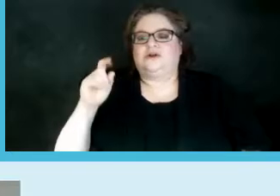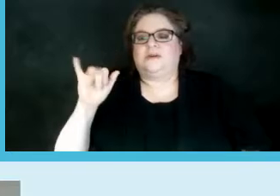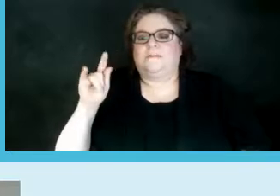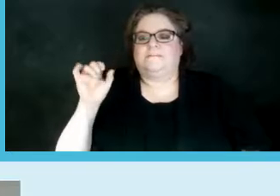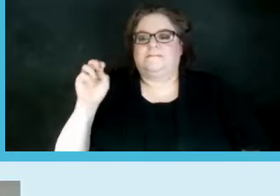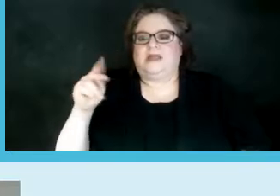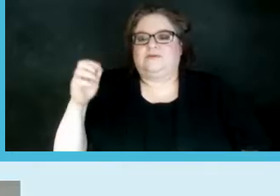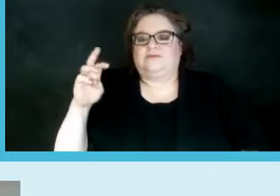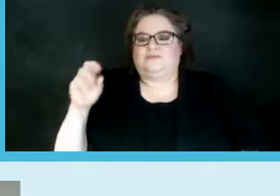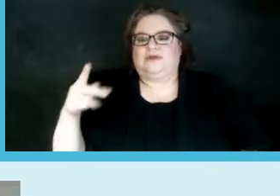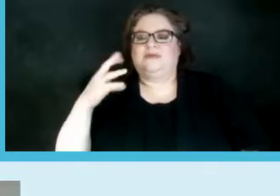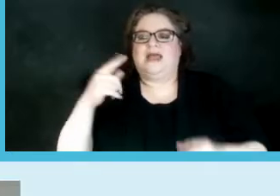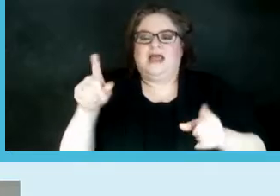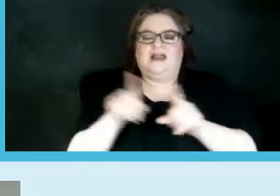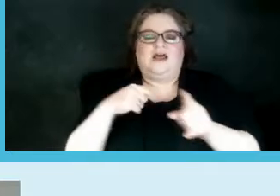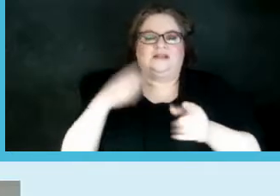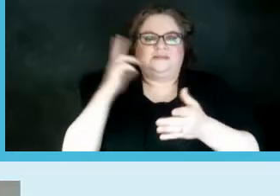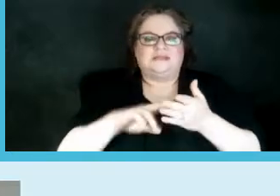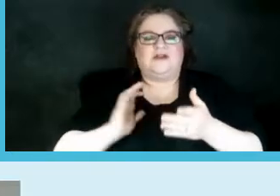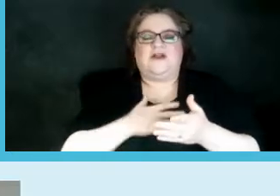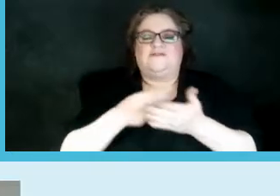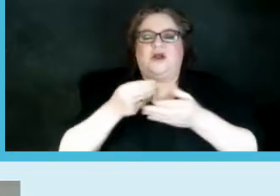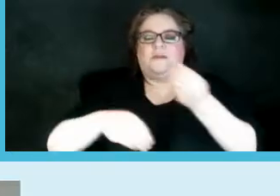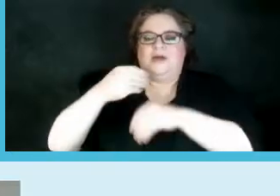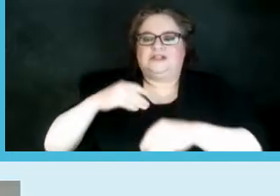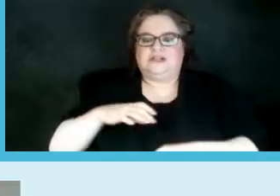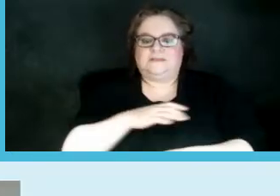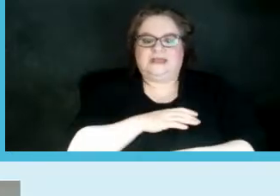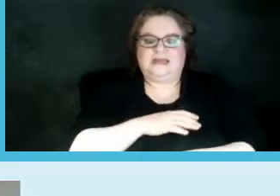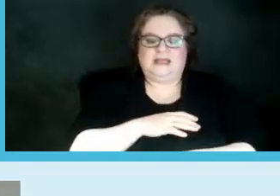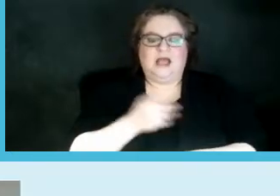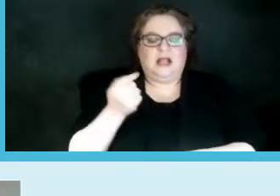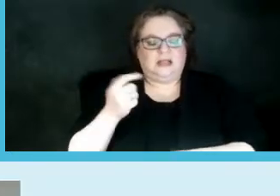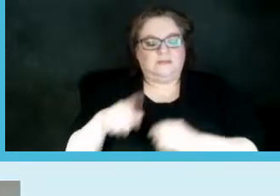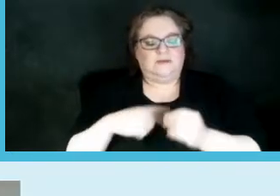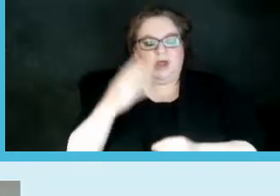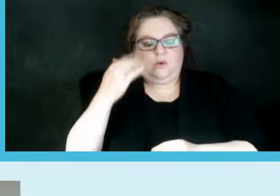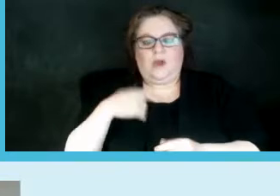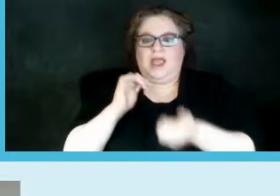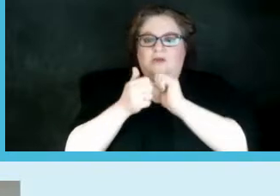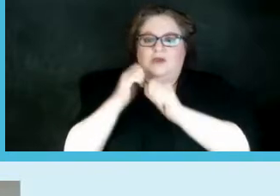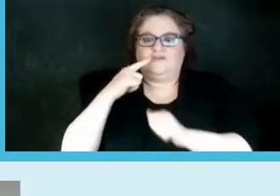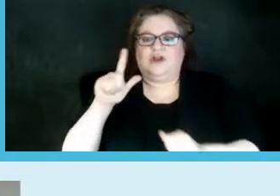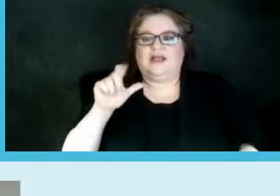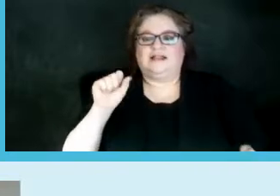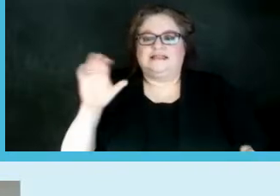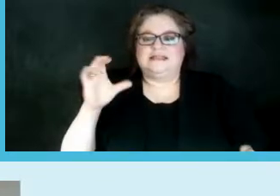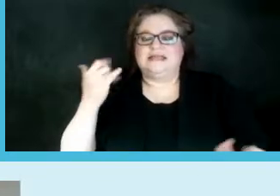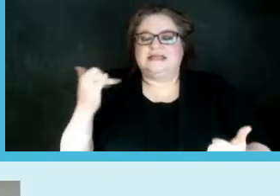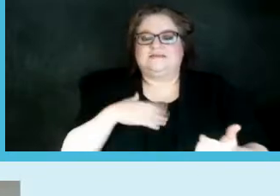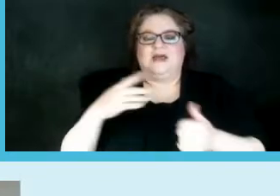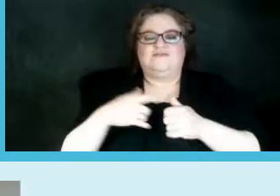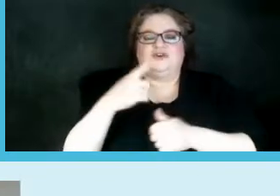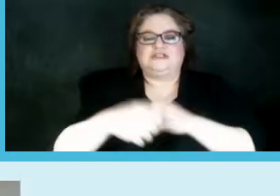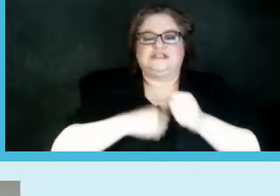at Payton and also as the secretary of our budget committee. A little bit about why I ran for LSC. So this is my first